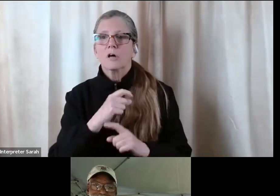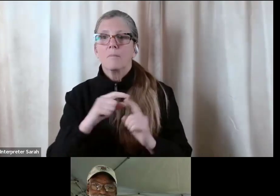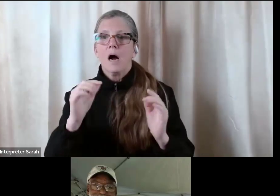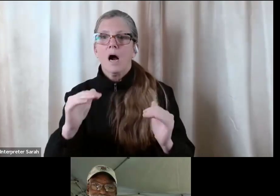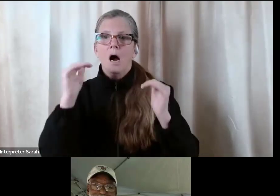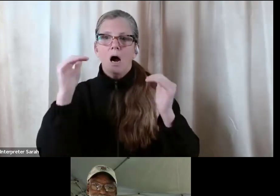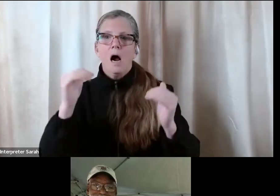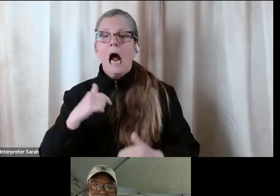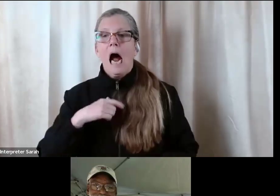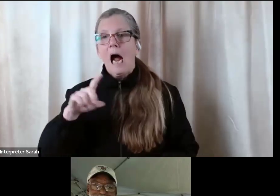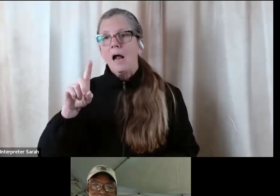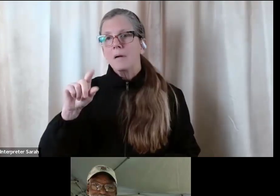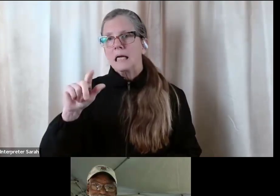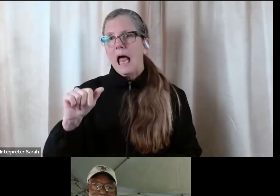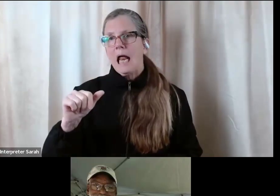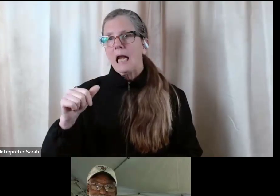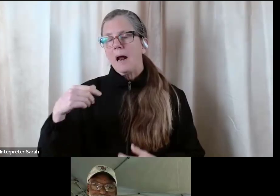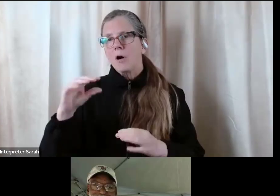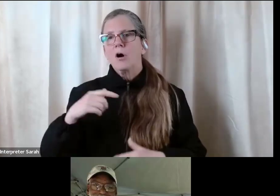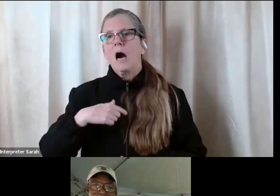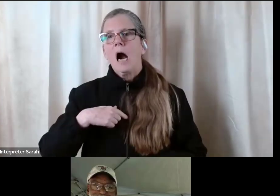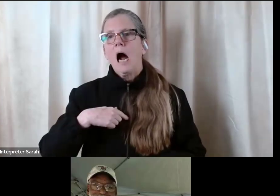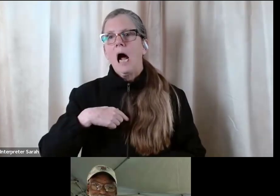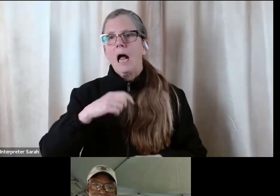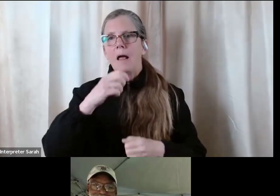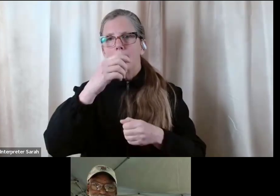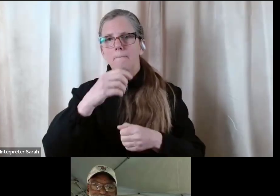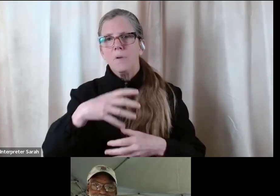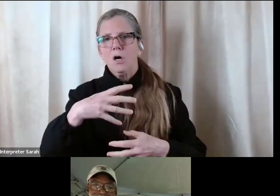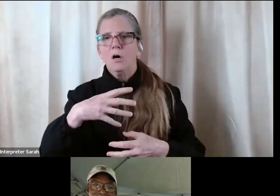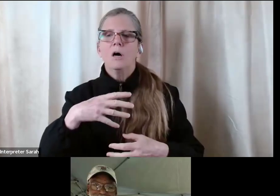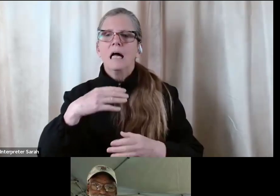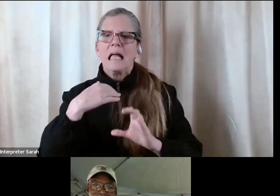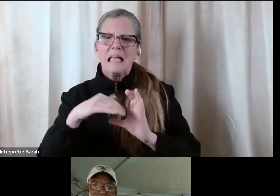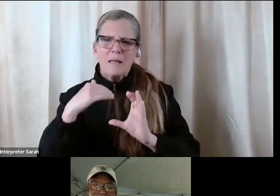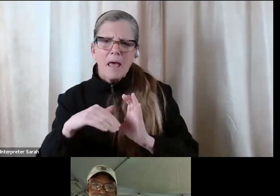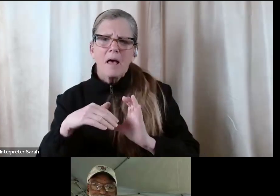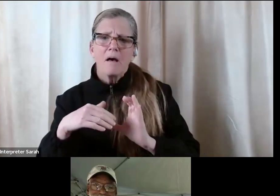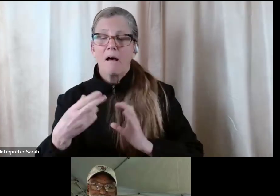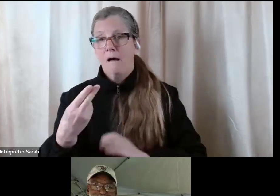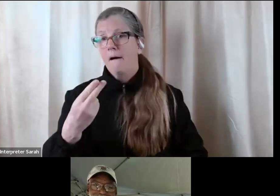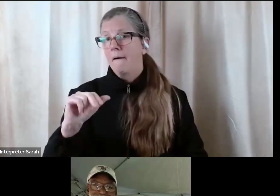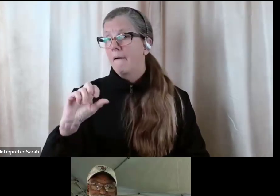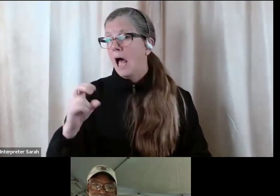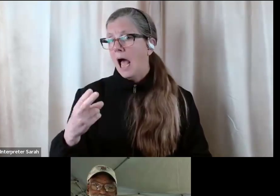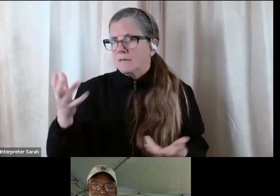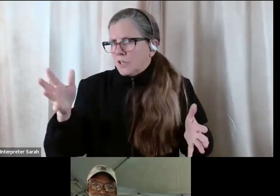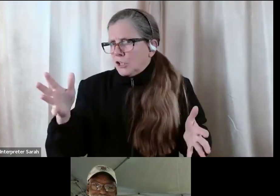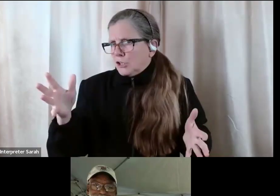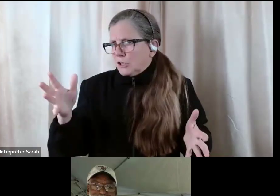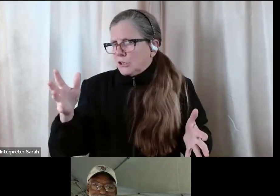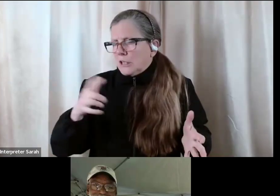I'm a data broker, I pull down a list. Let's say I pull down a list of emails that are hashed. I follow kind of